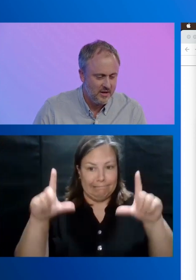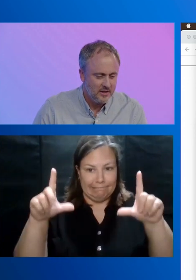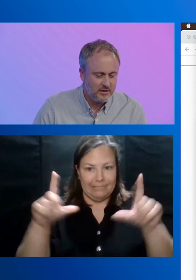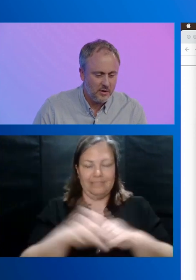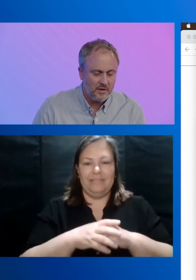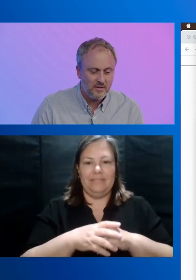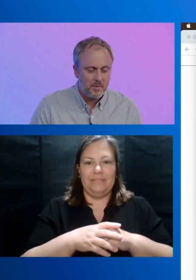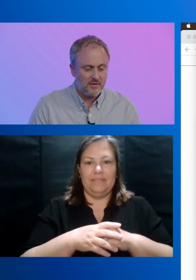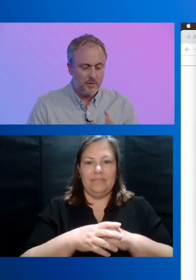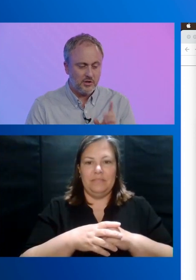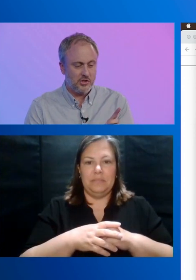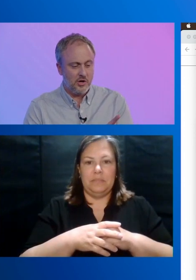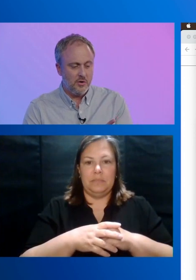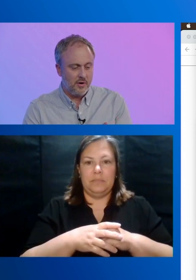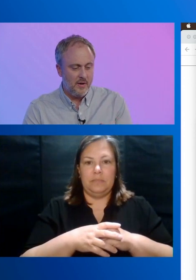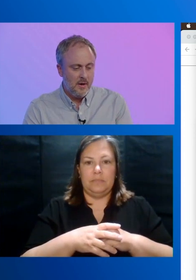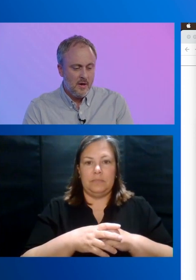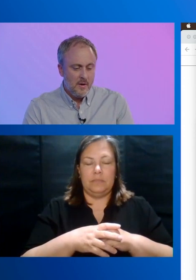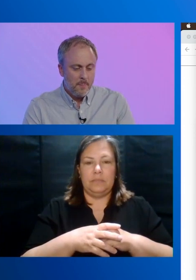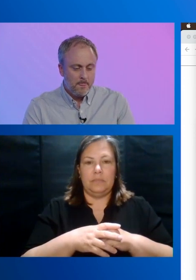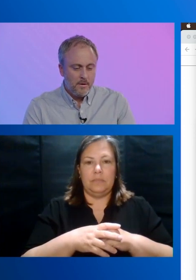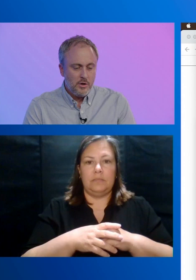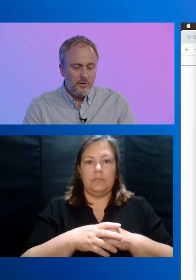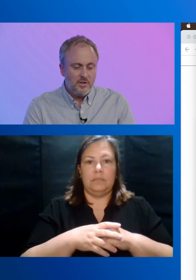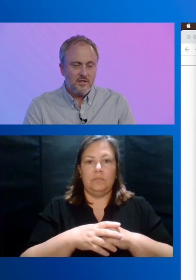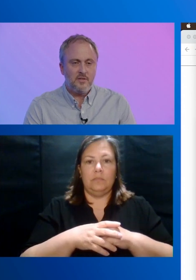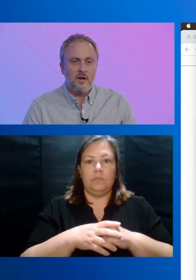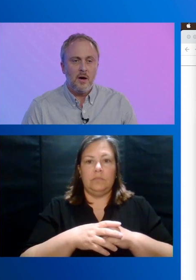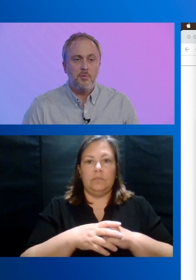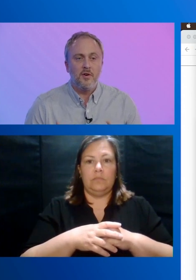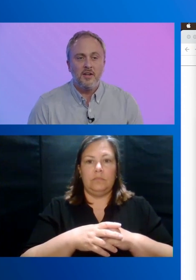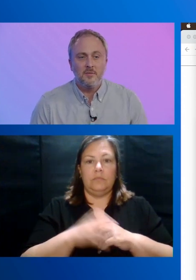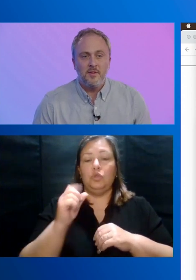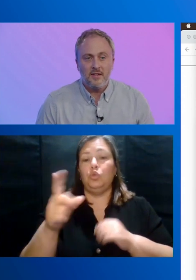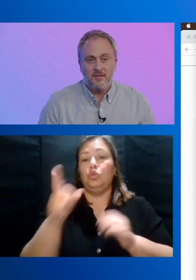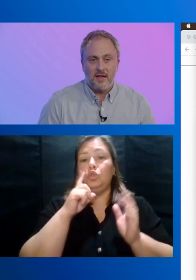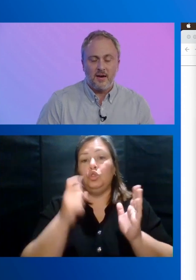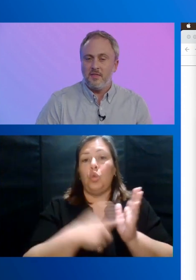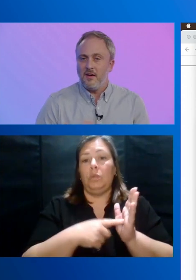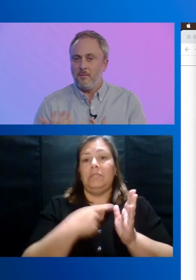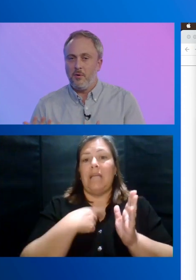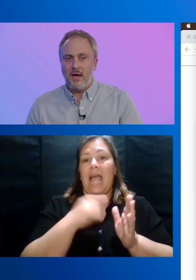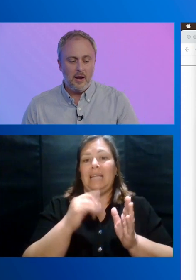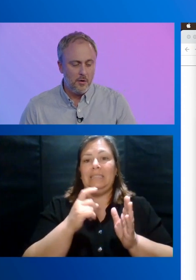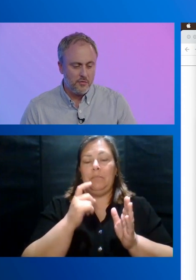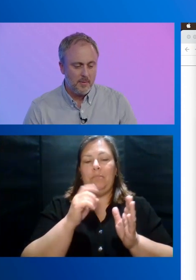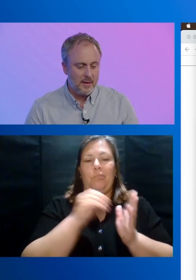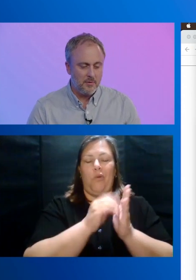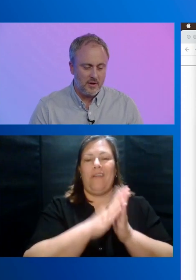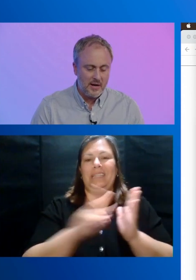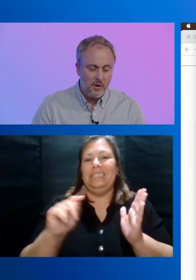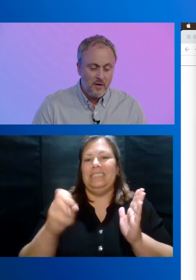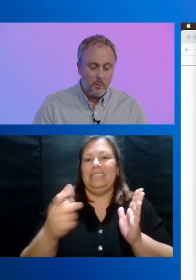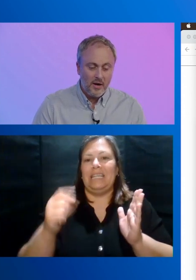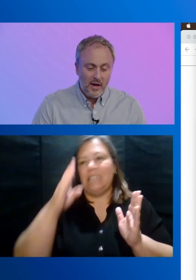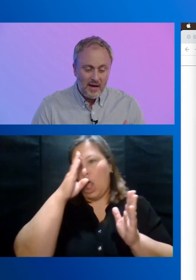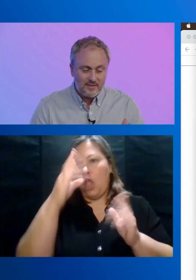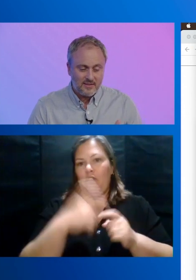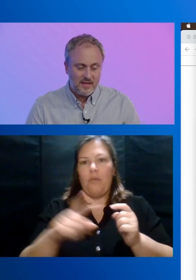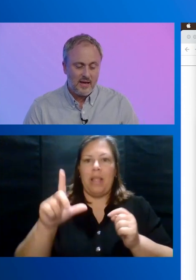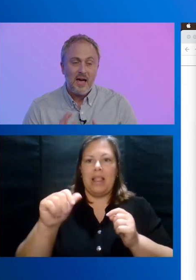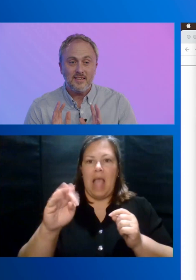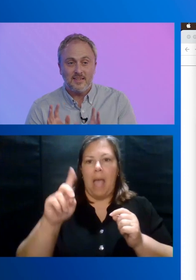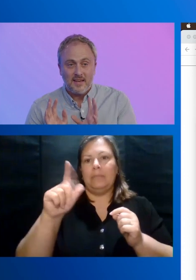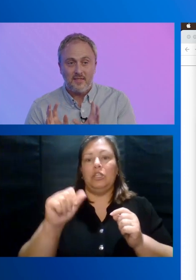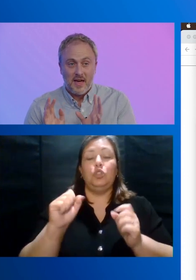isn't it? So this is the bits I wanted to show you, right? You notice that I provided some text to that. I think I put hello from Lambda. Now, the way I